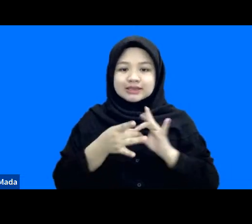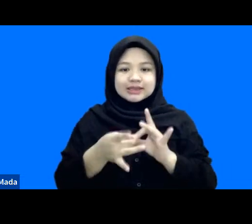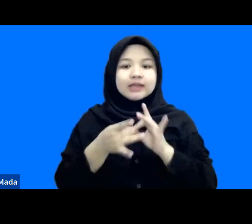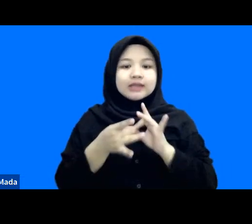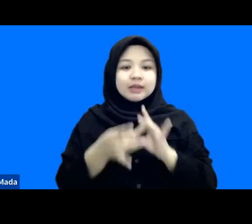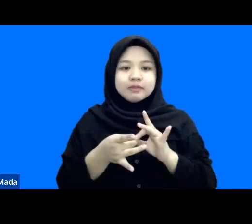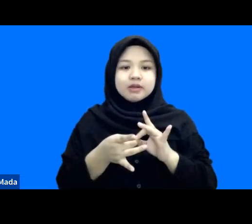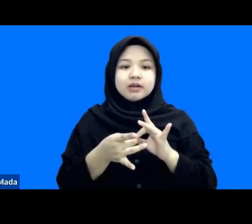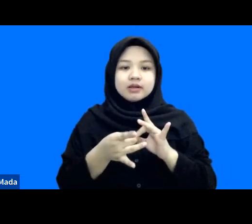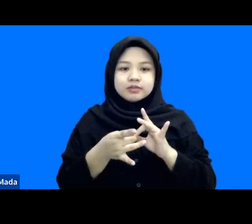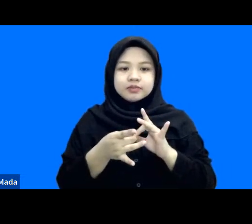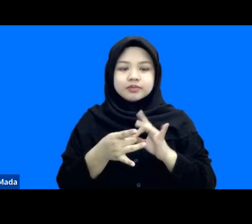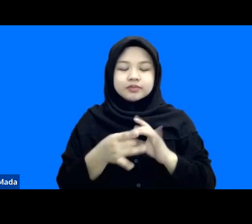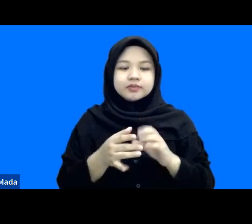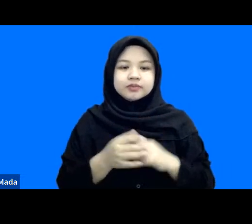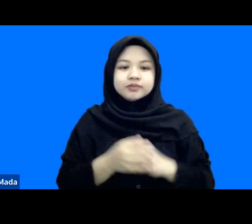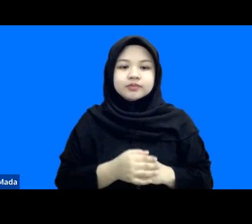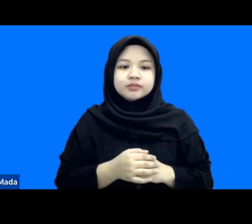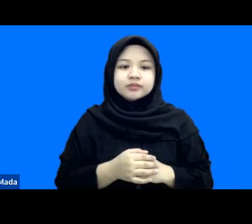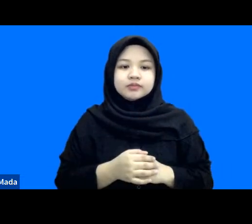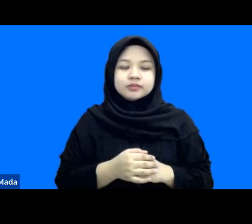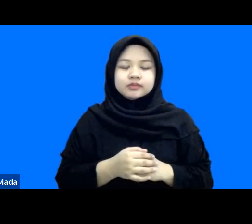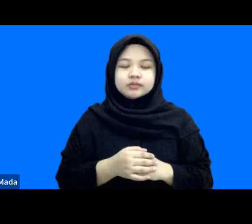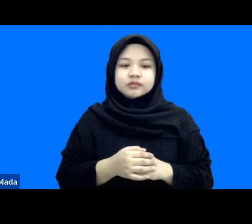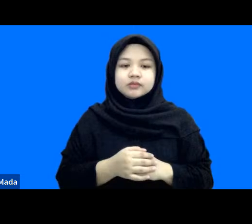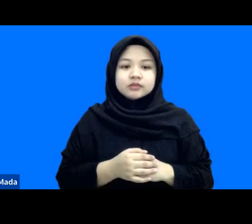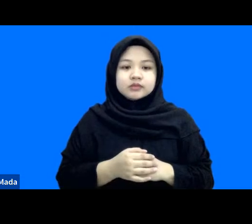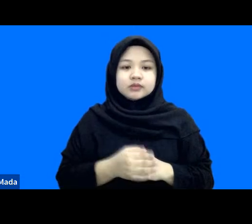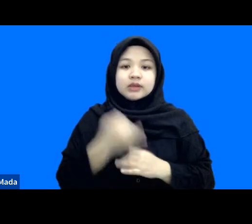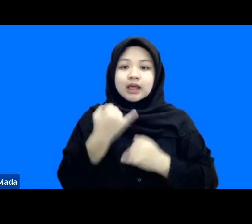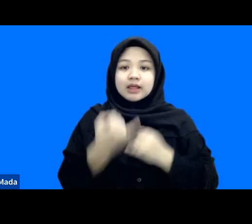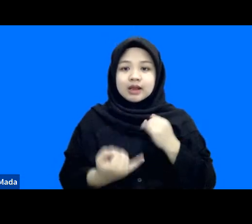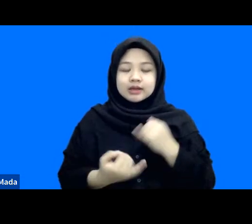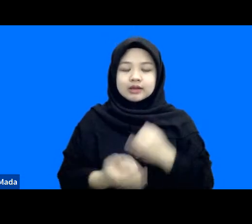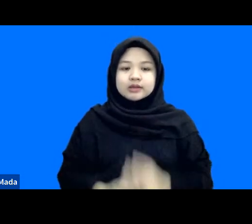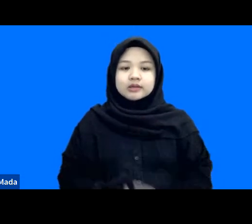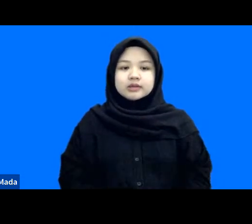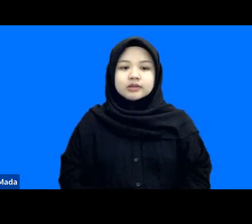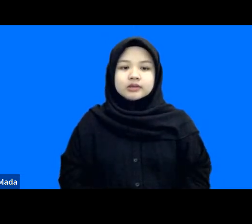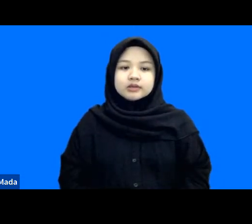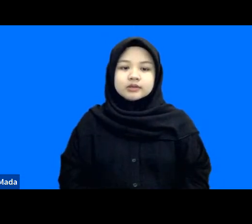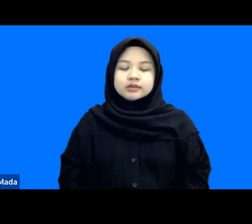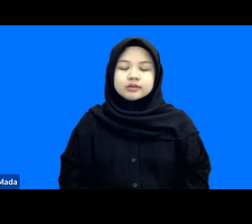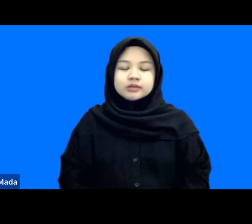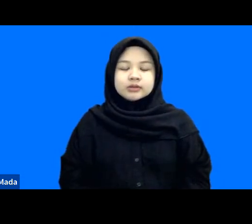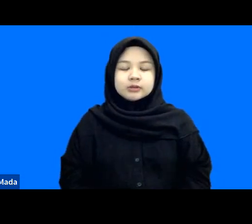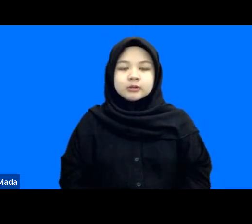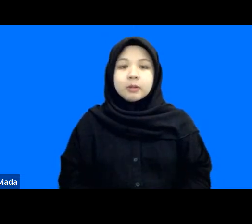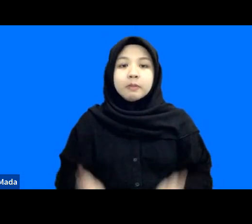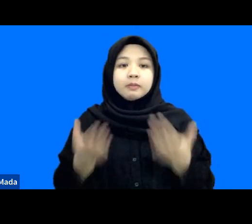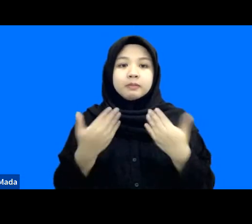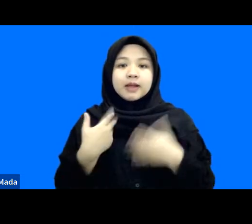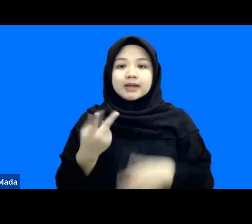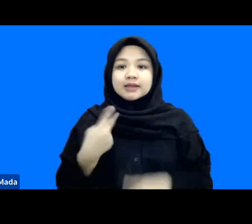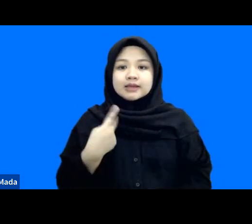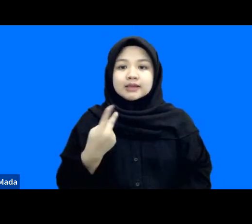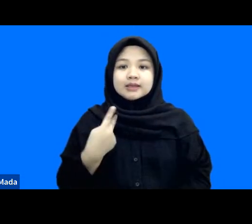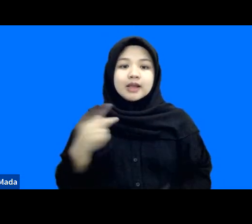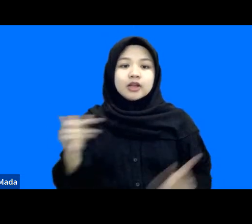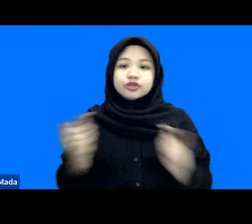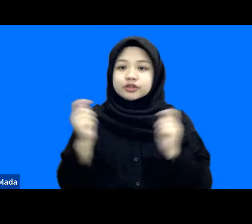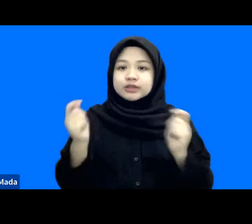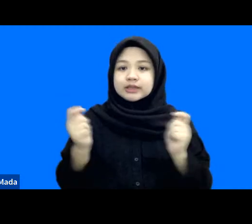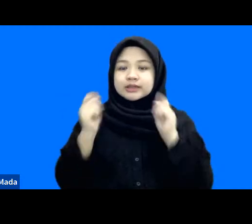last but not the least, let's make this webinar an opportunity for us to